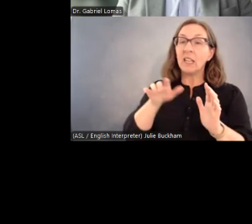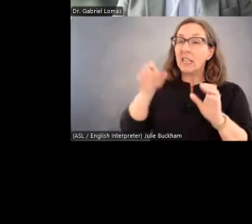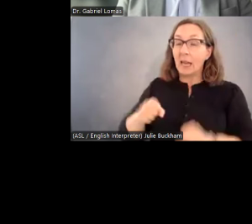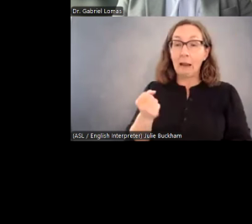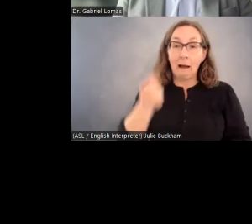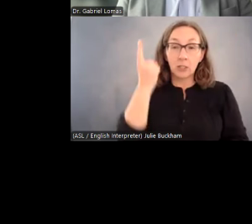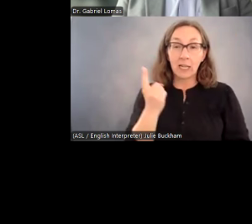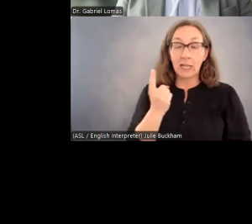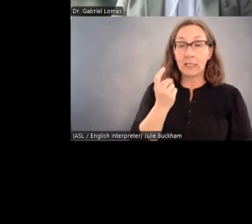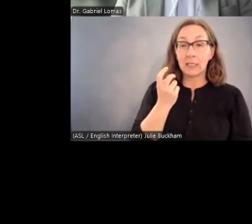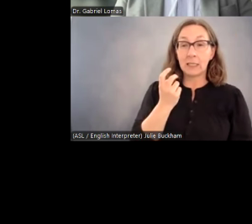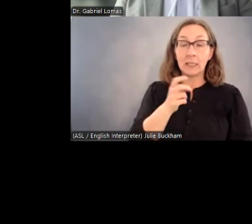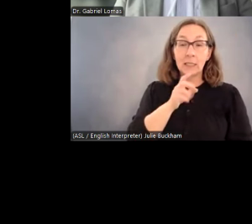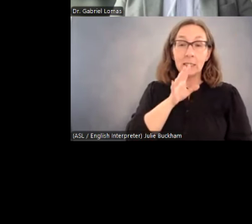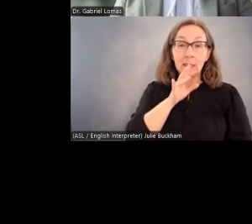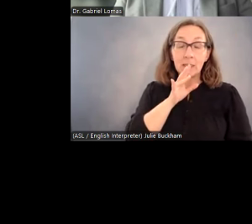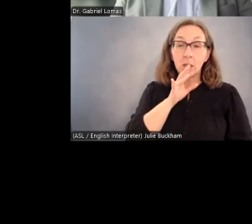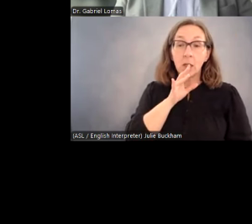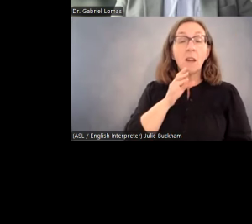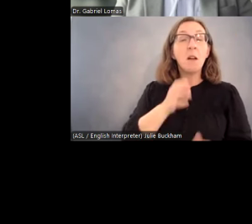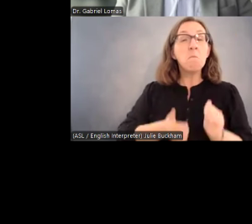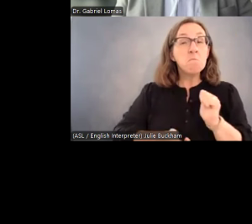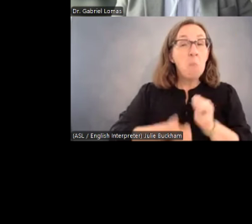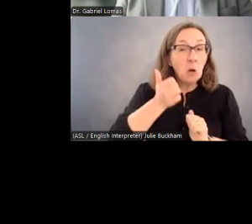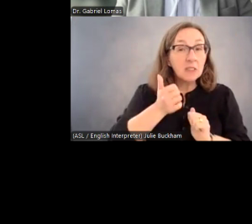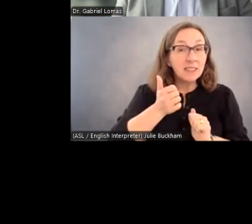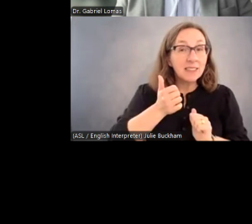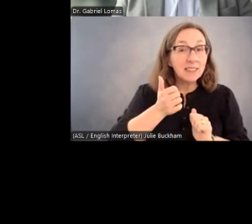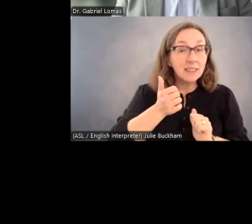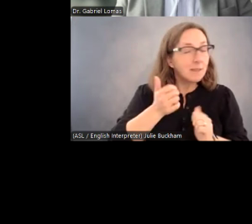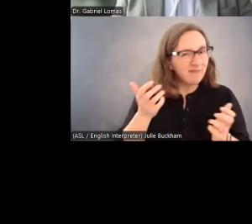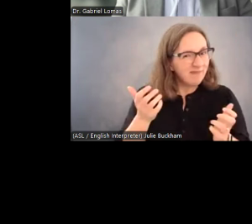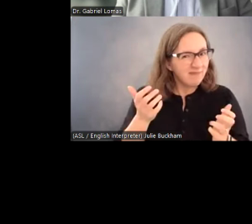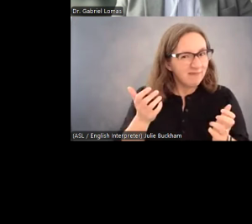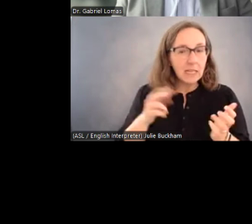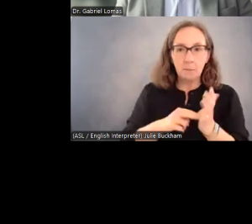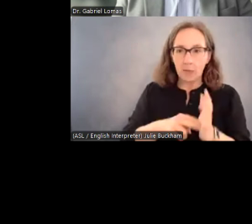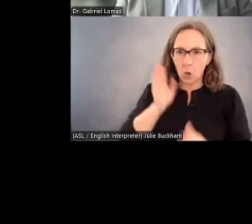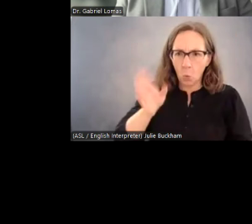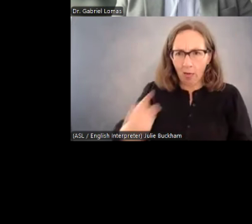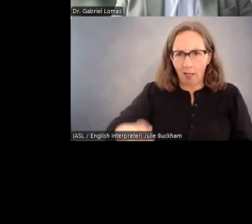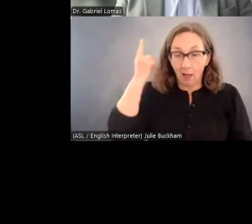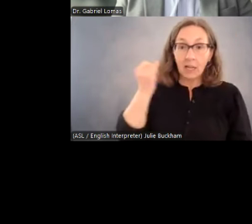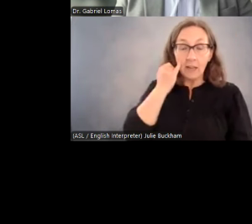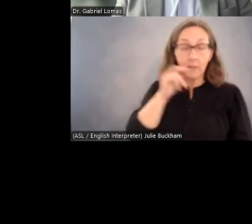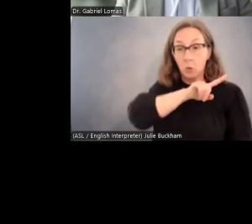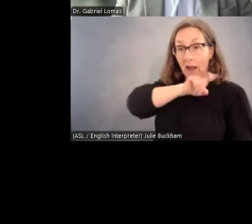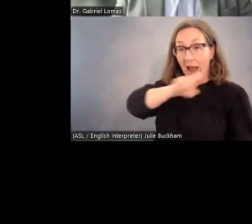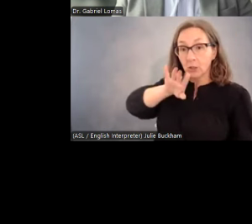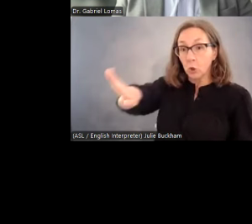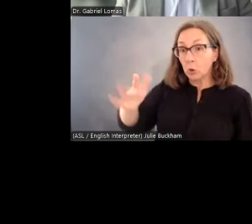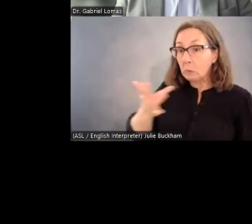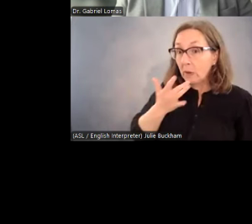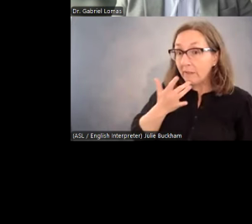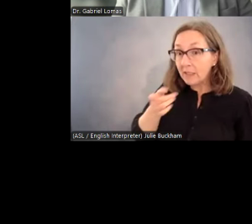time, first of all, doesn't mean that they can understand you. And second of all, if you looked at her preference or asked her preference,